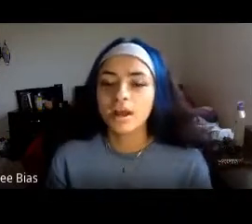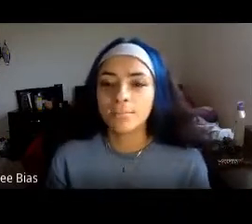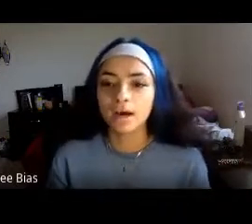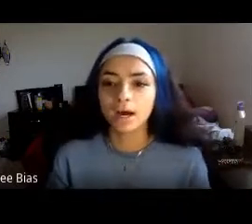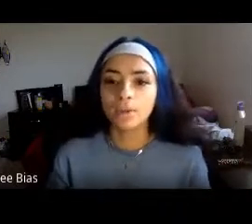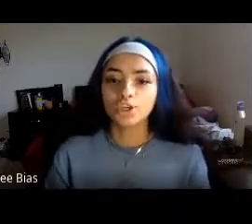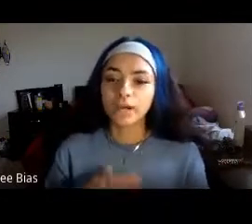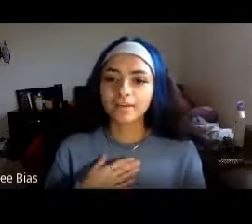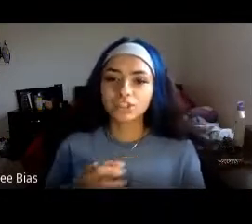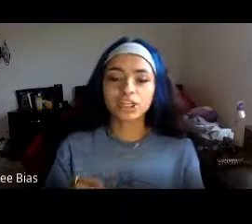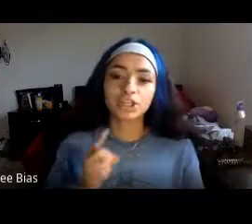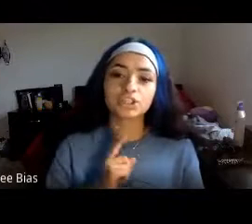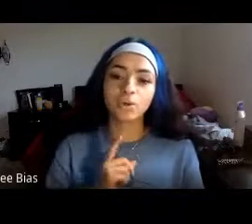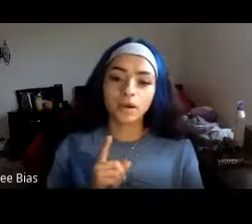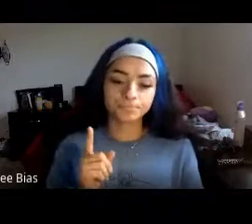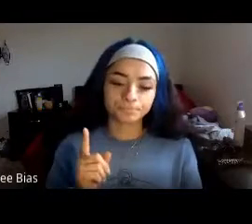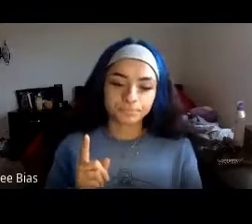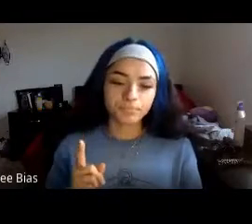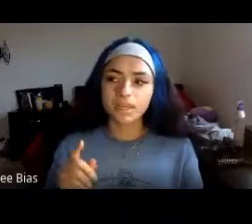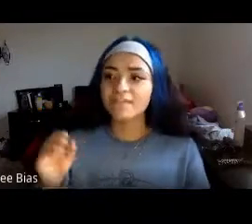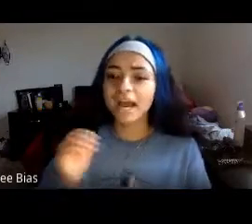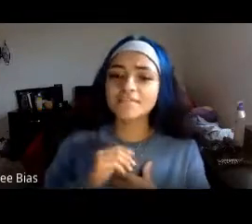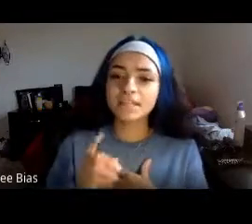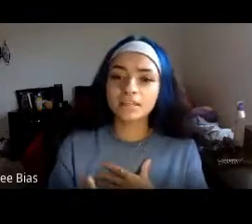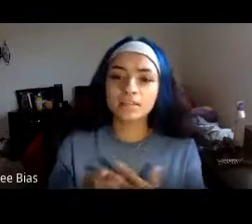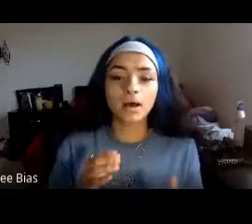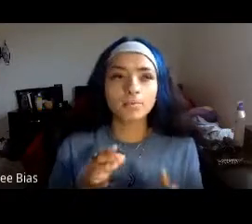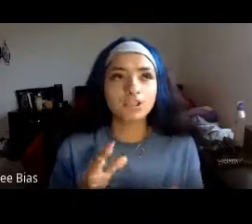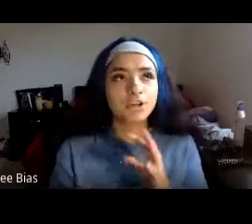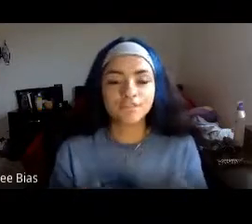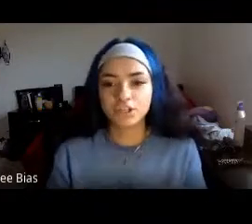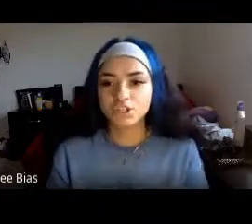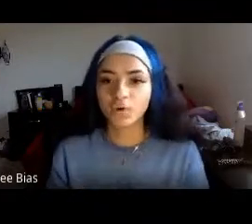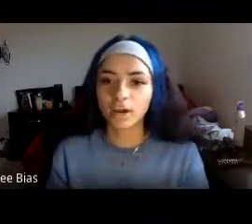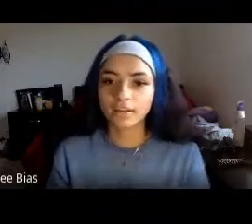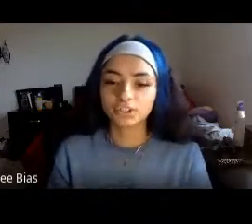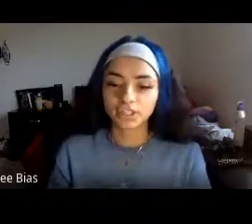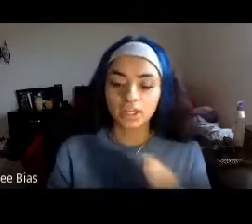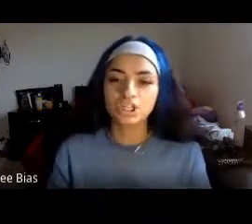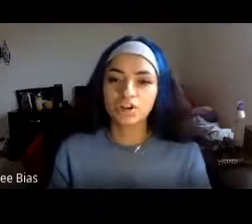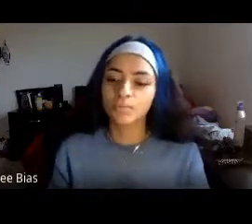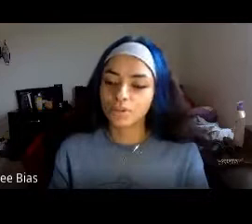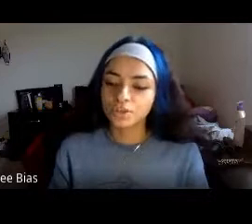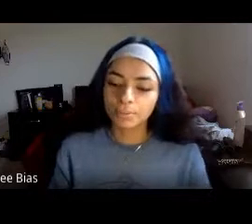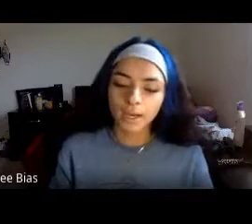could, but you kind of just like do I've seen two different versions, so I'll kind of just like share them with you. But